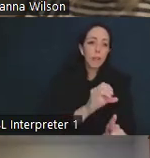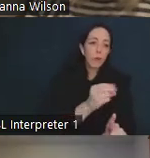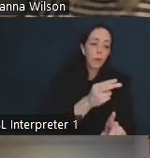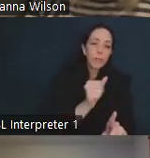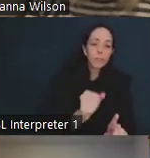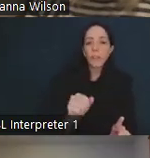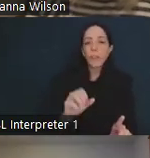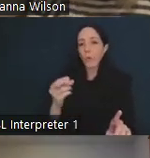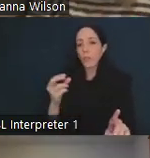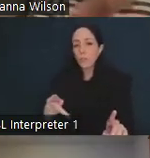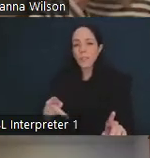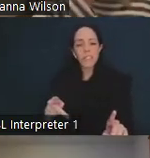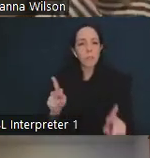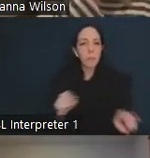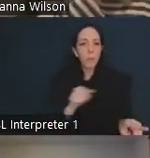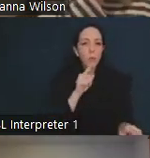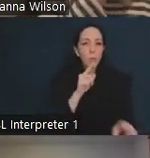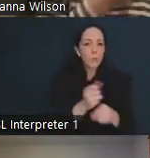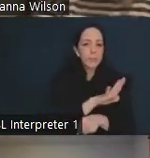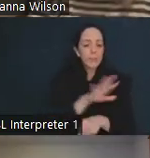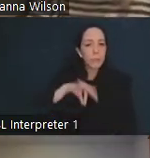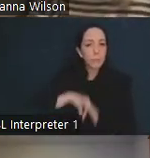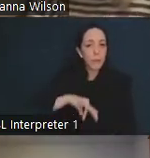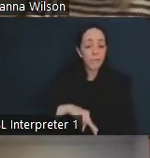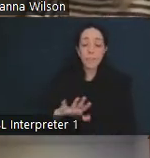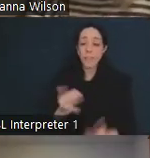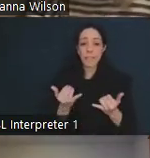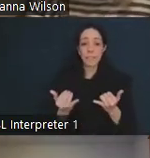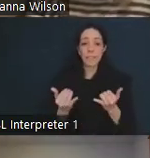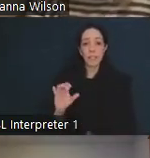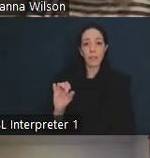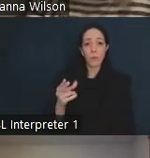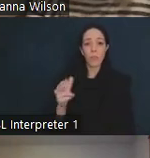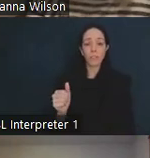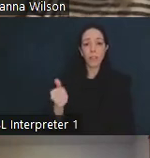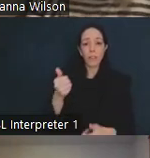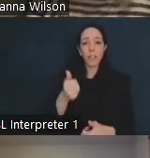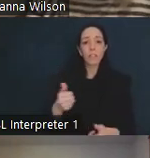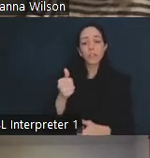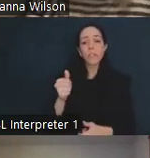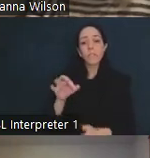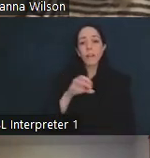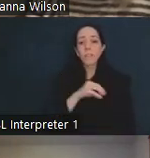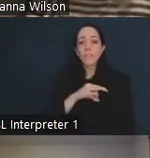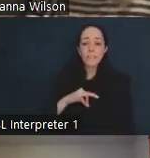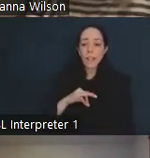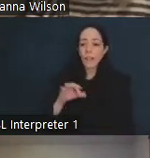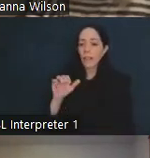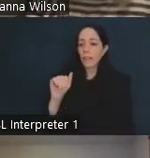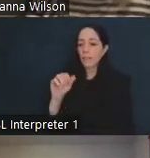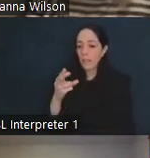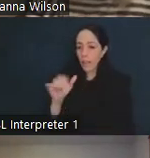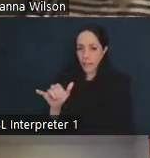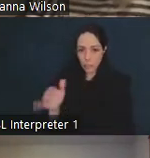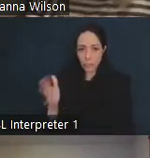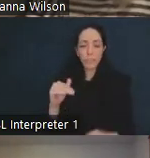recipients. I believe we have with us today Oregon Health Authority Chief of Staff Ashley Thurstup, OHA Director of